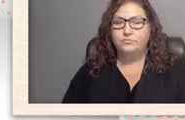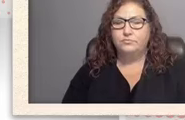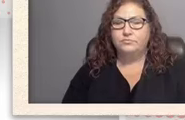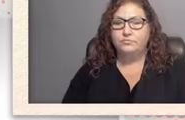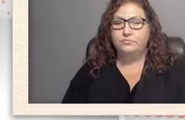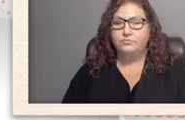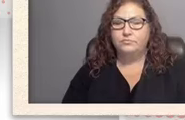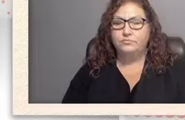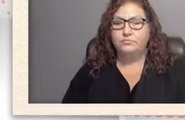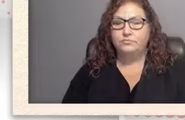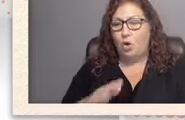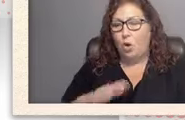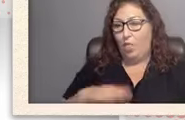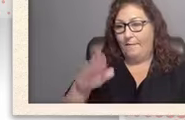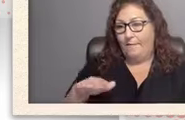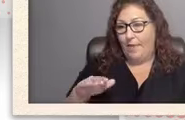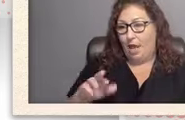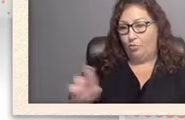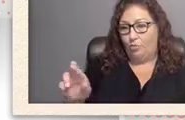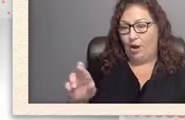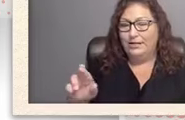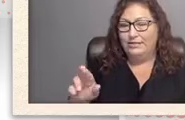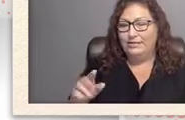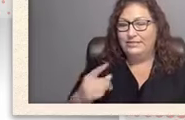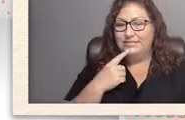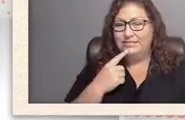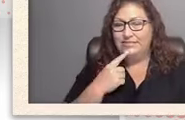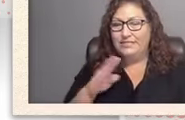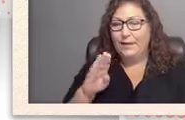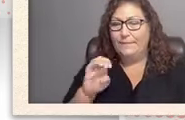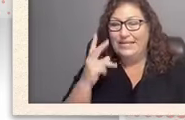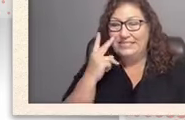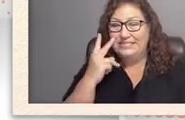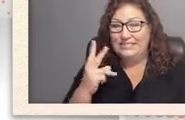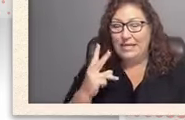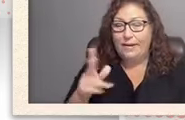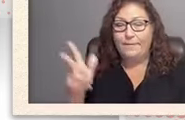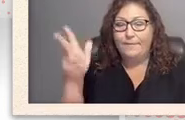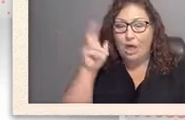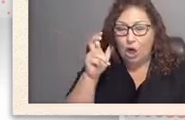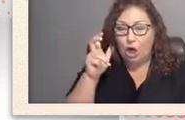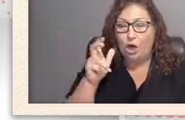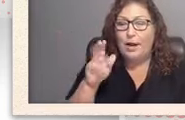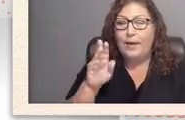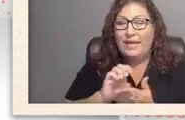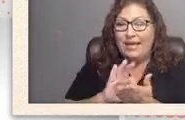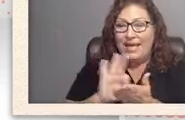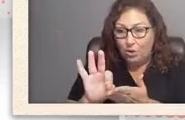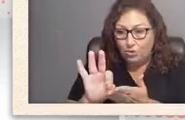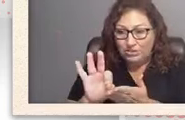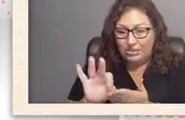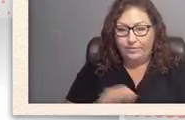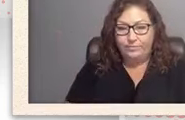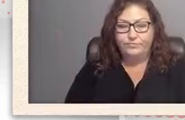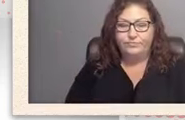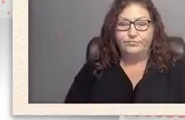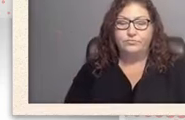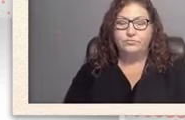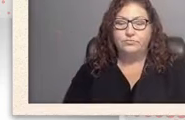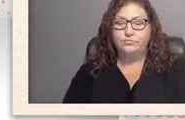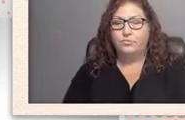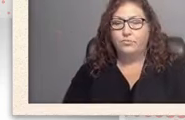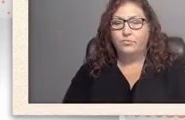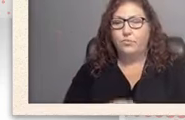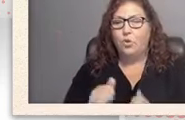And at the bottom right it says be seen, be heard, be counted, with